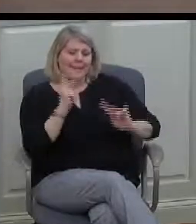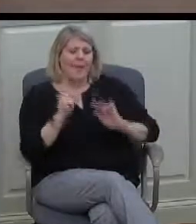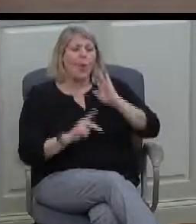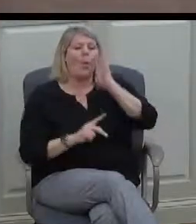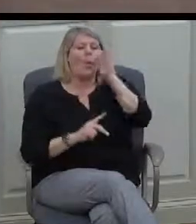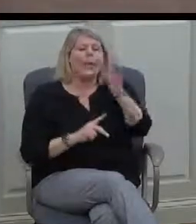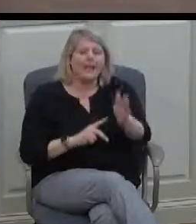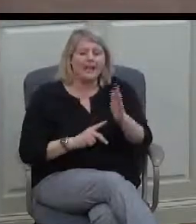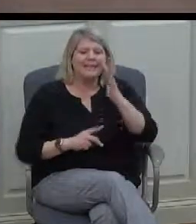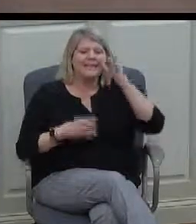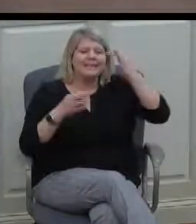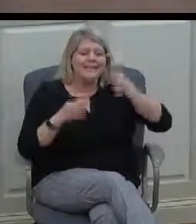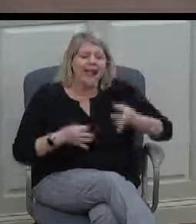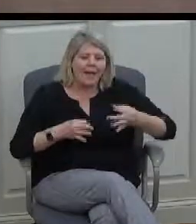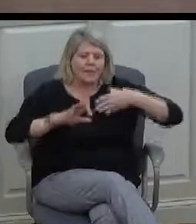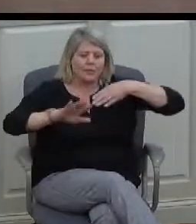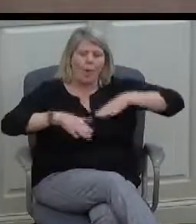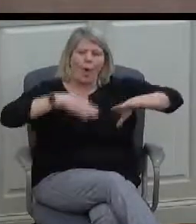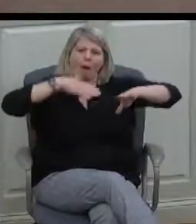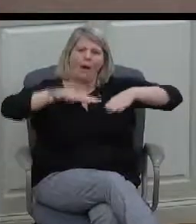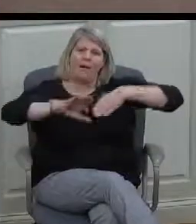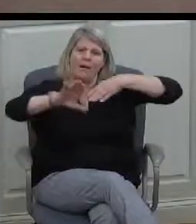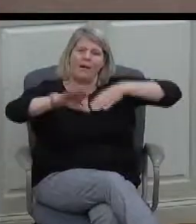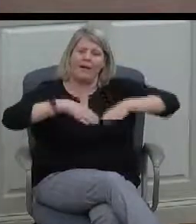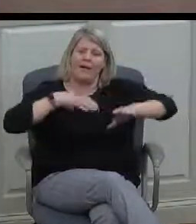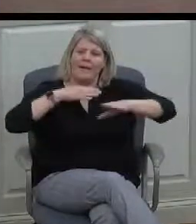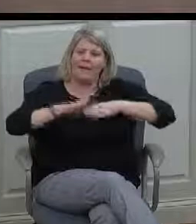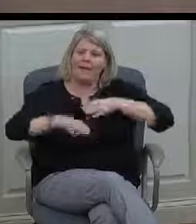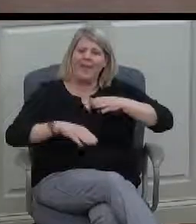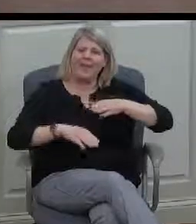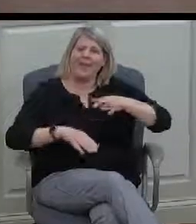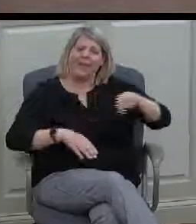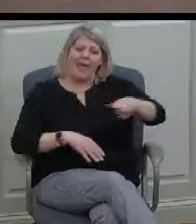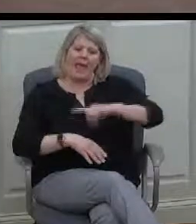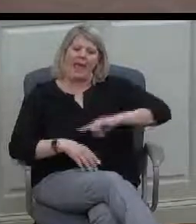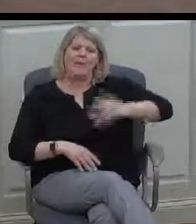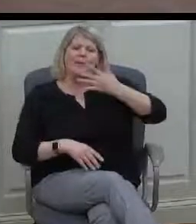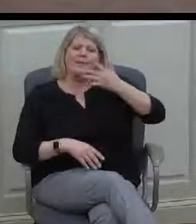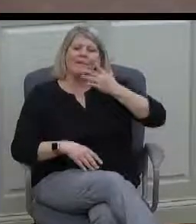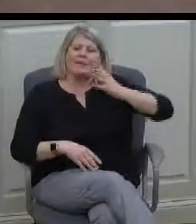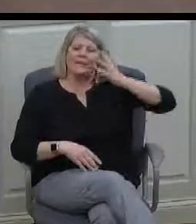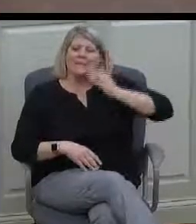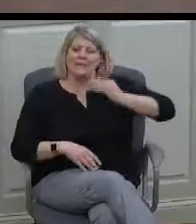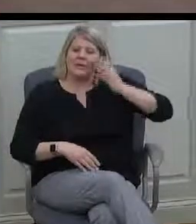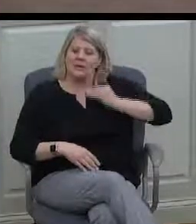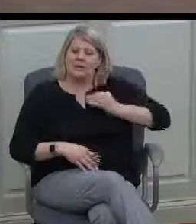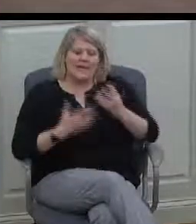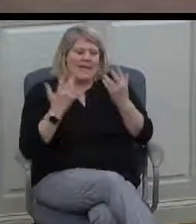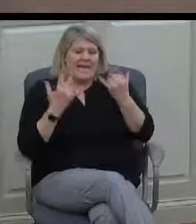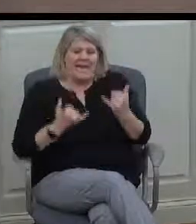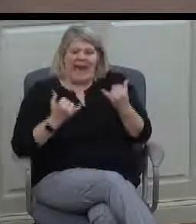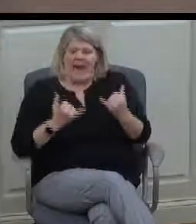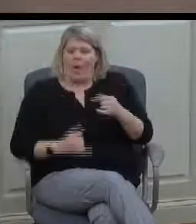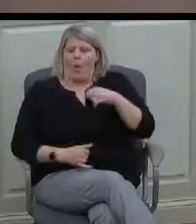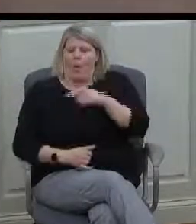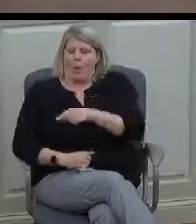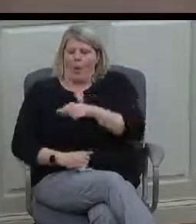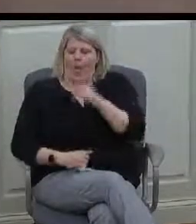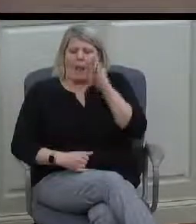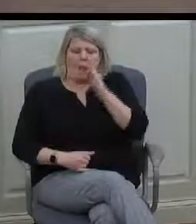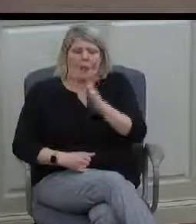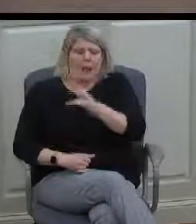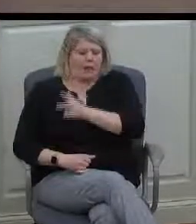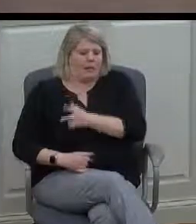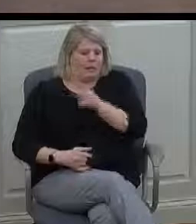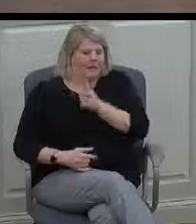beautiful. They want to experience that. And right now, they're getting in their car because they don't want to experience it.